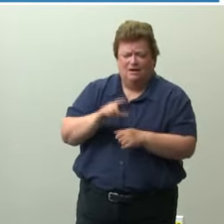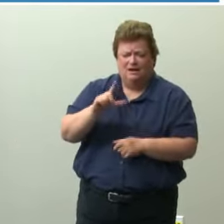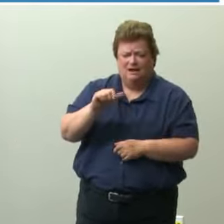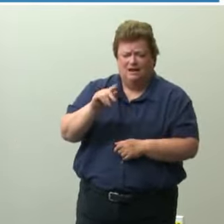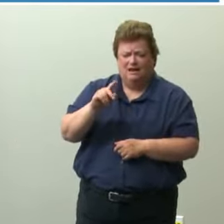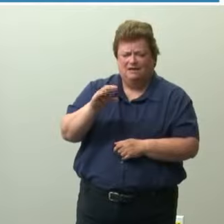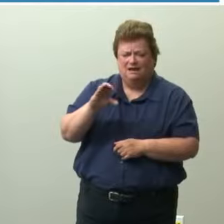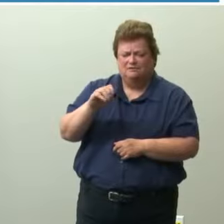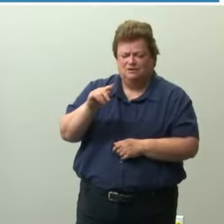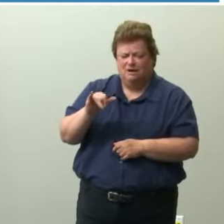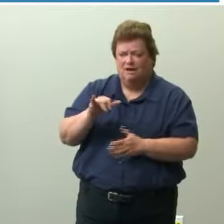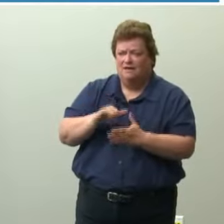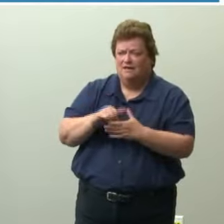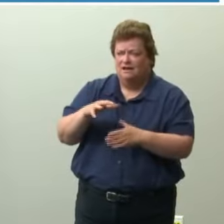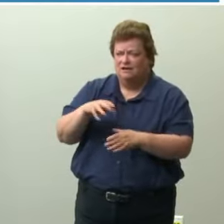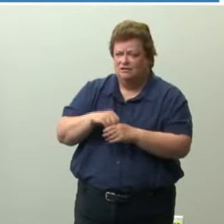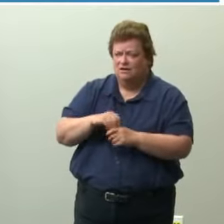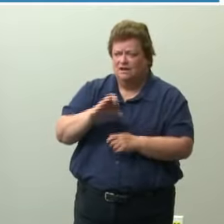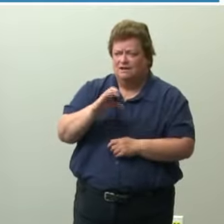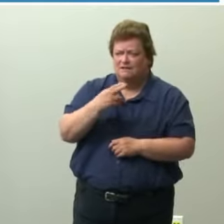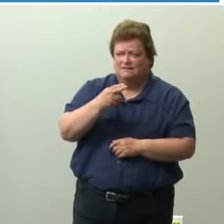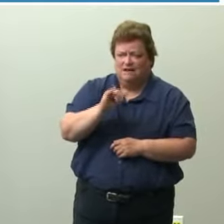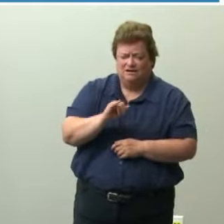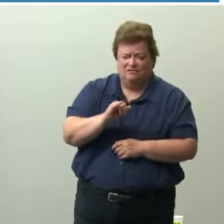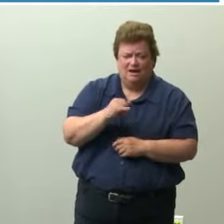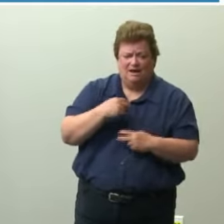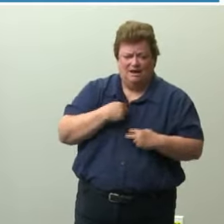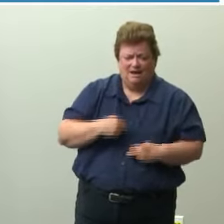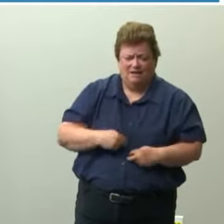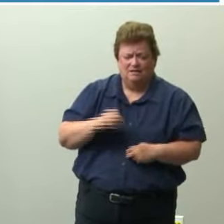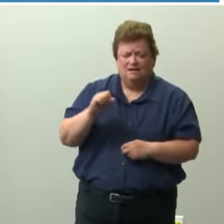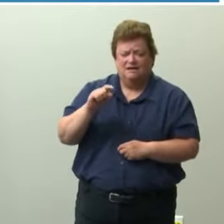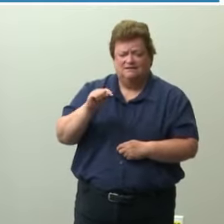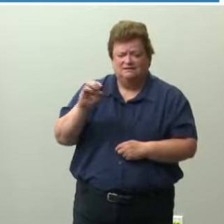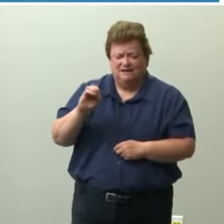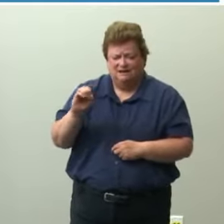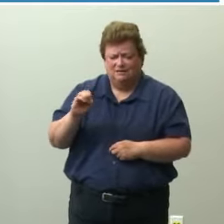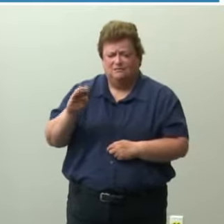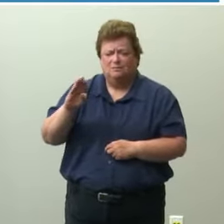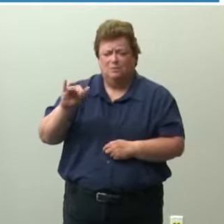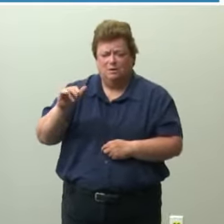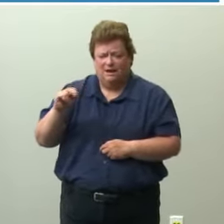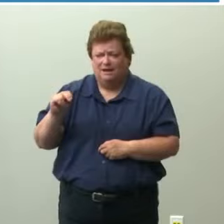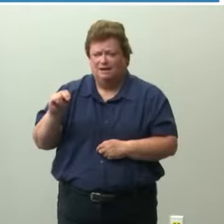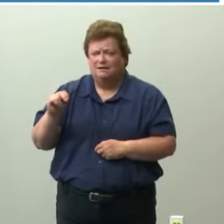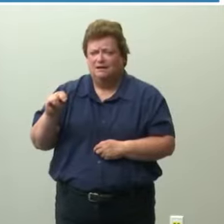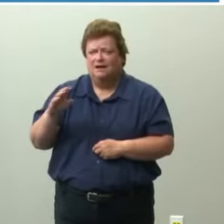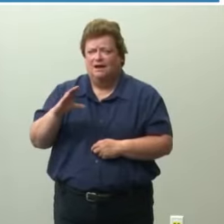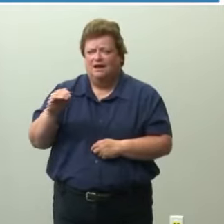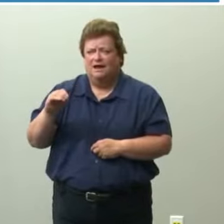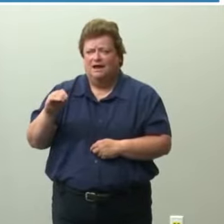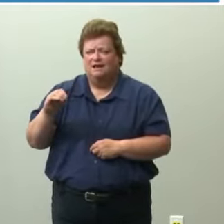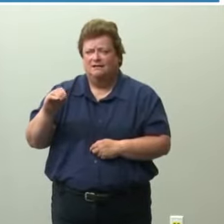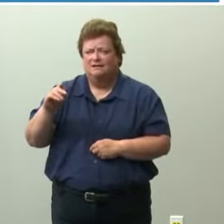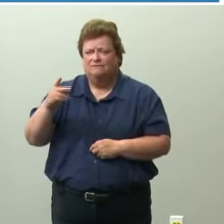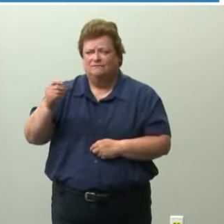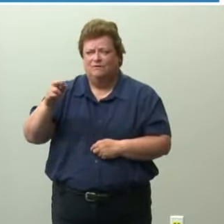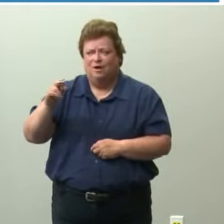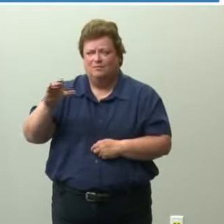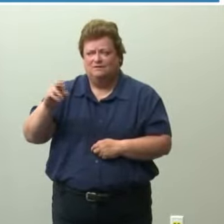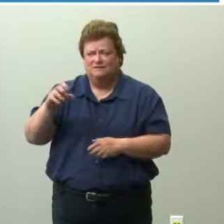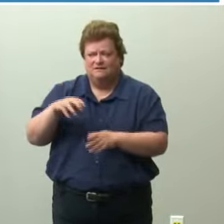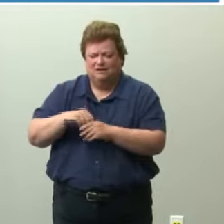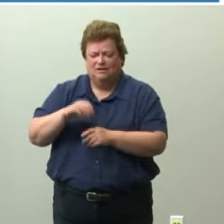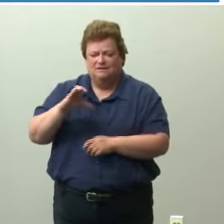County. They include CHI Health, St. Elizabeth, and Bryan Health, and pharmacies including